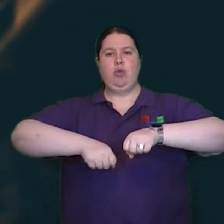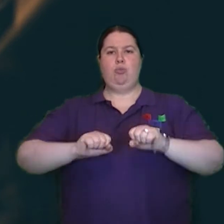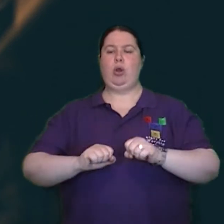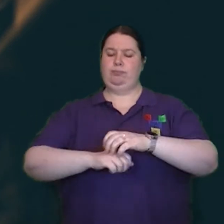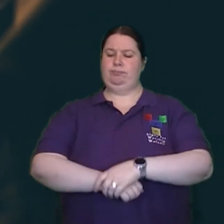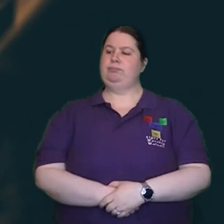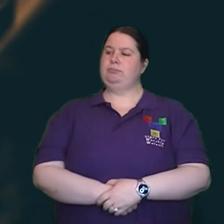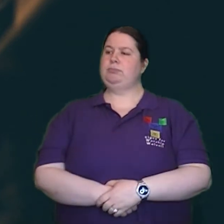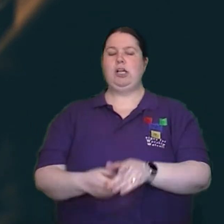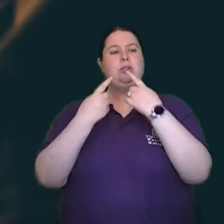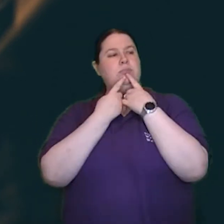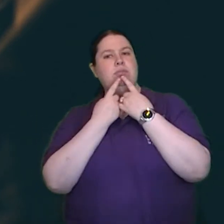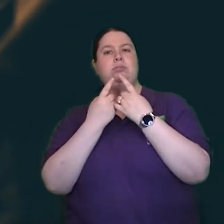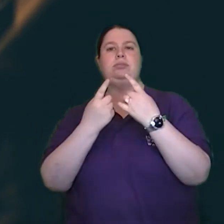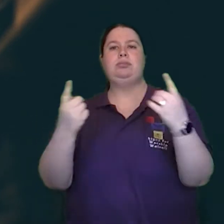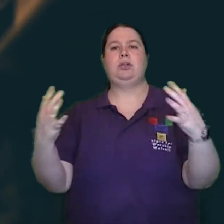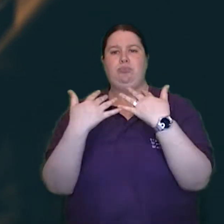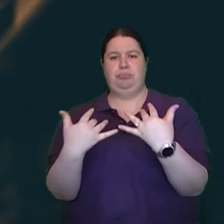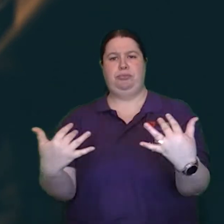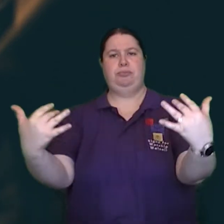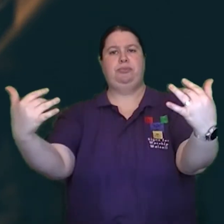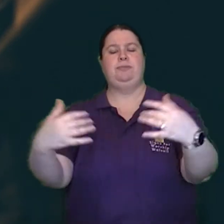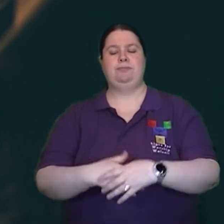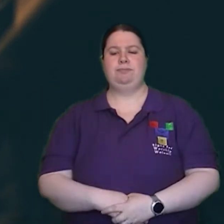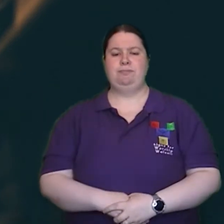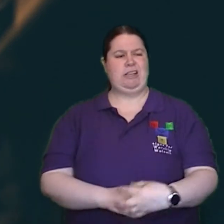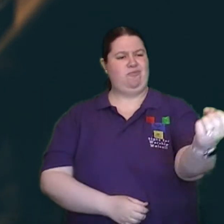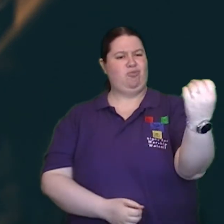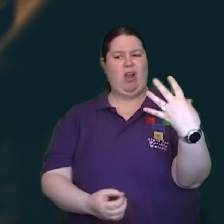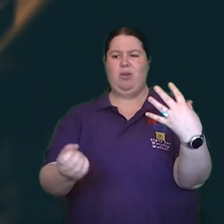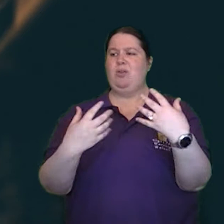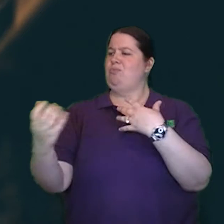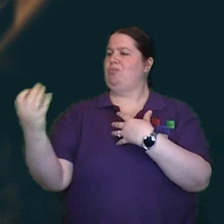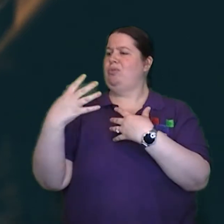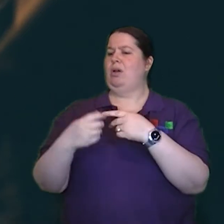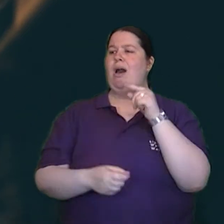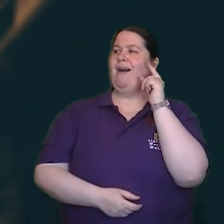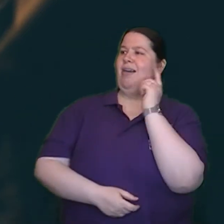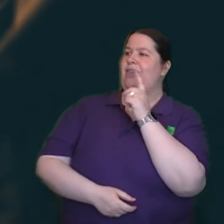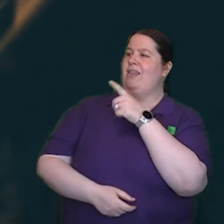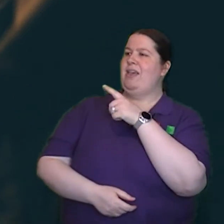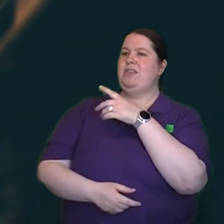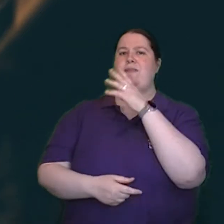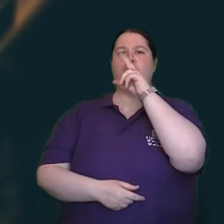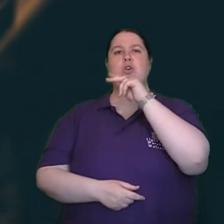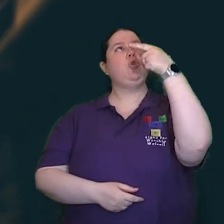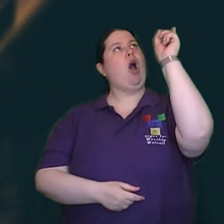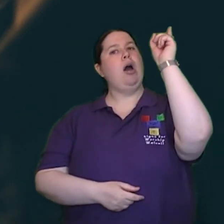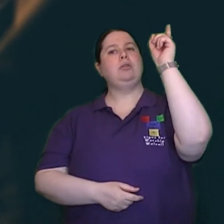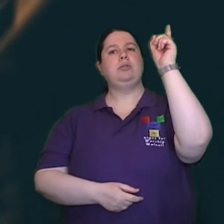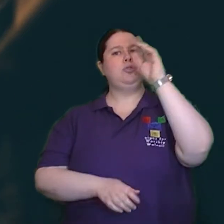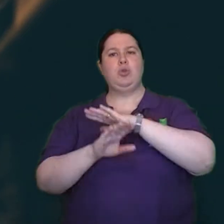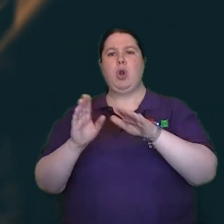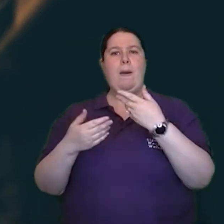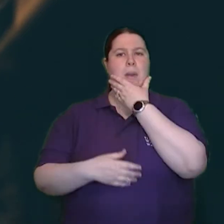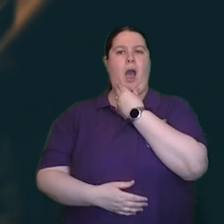and delivered a public address to the people. They shouted, "This is the voice of a god, not of a man."